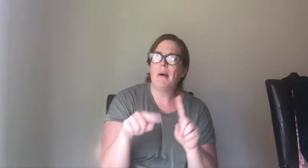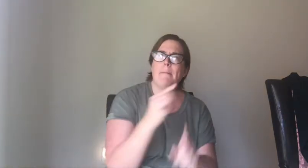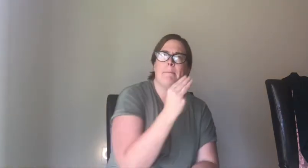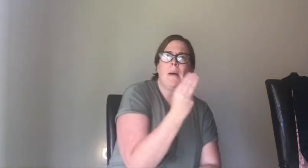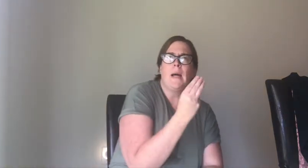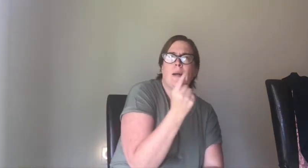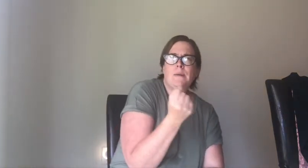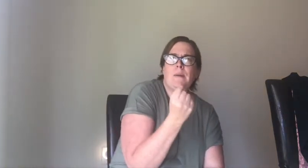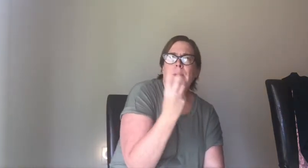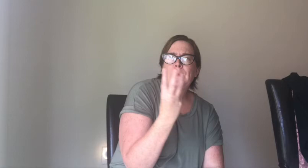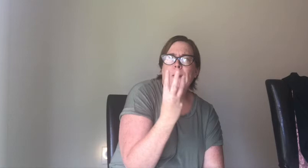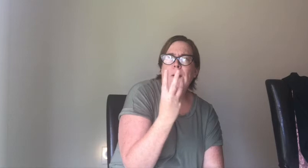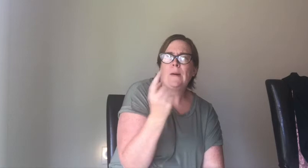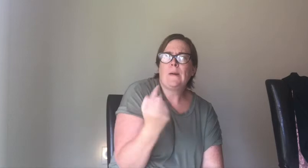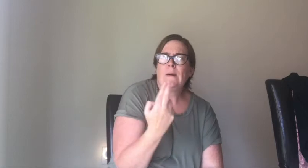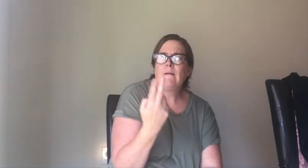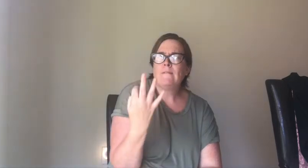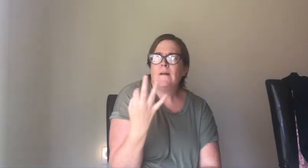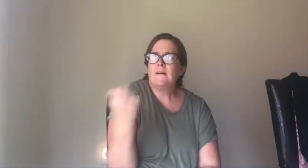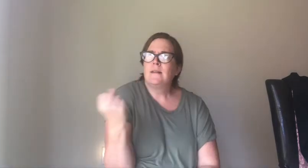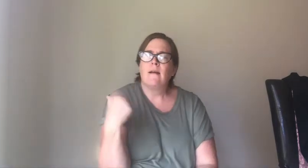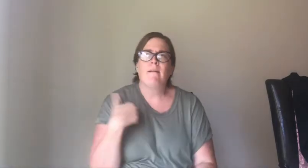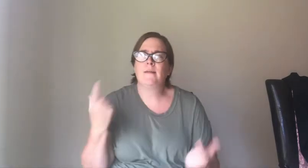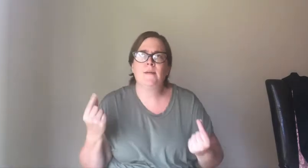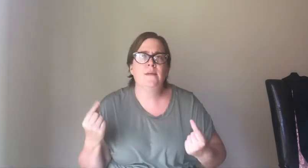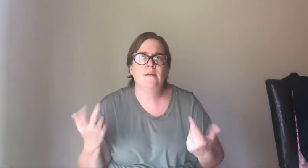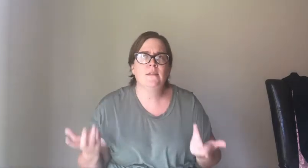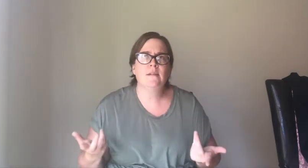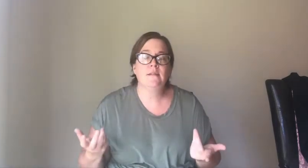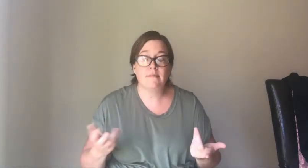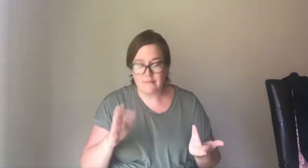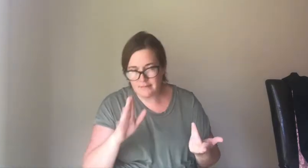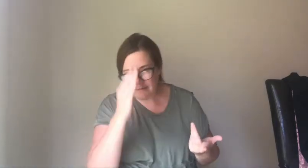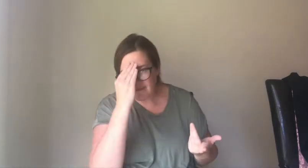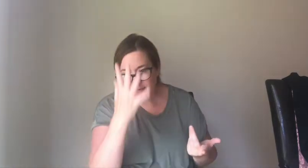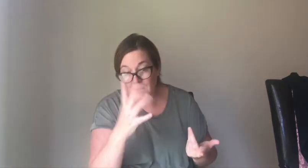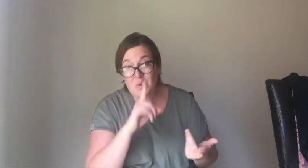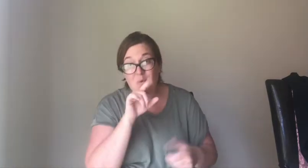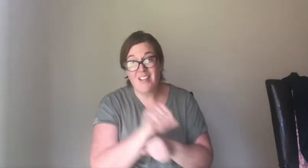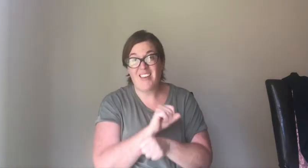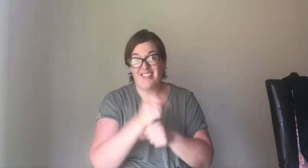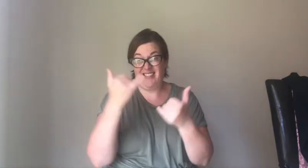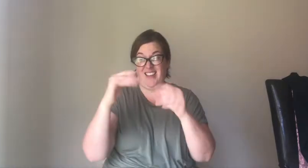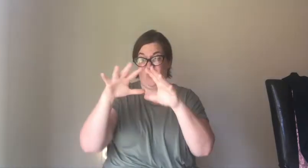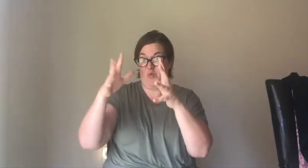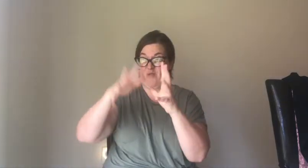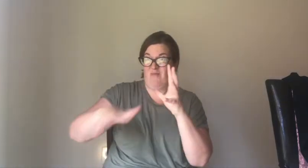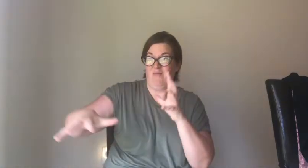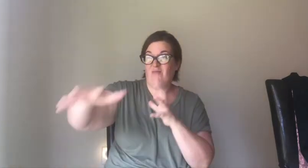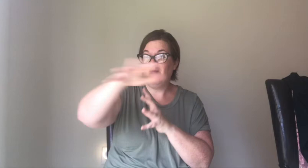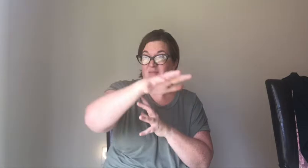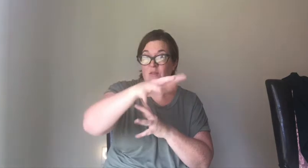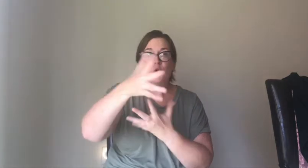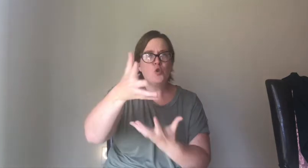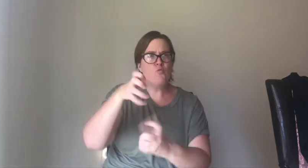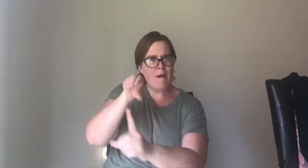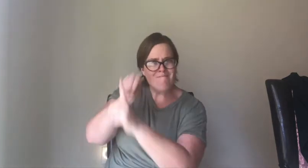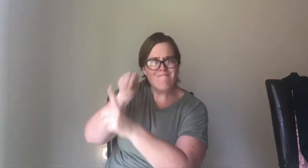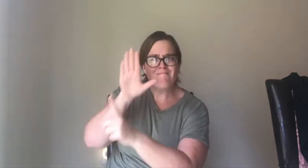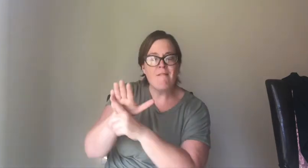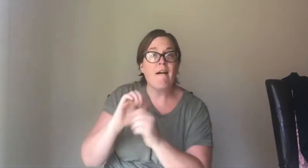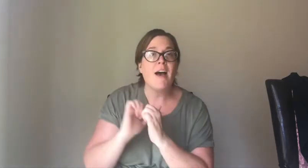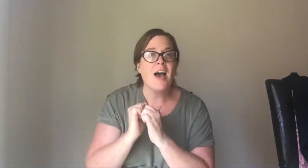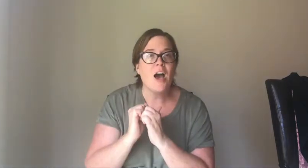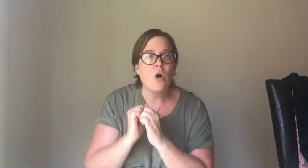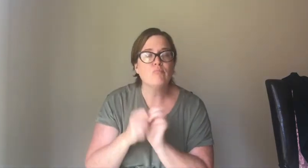God does rescue people all throughout the Bible from the beginning to the end. He calls us to be set apart. He calls us to be different,